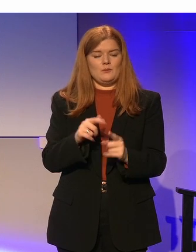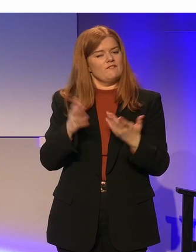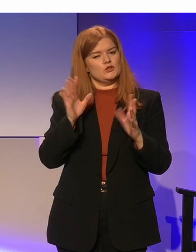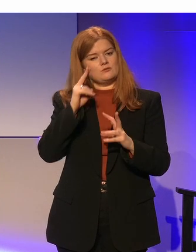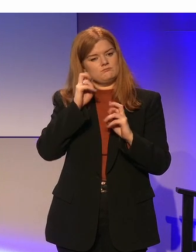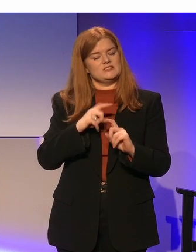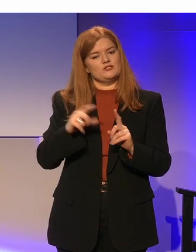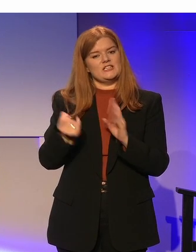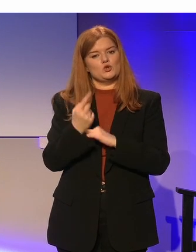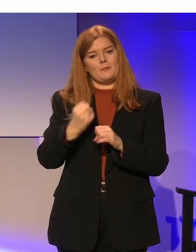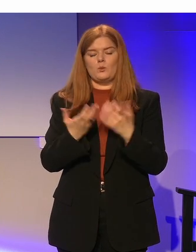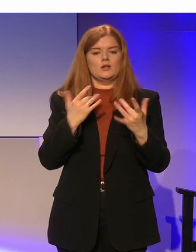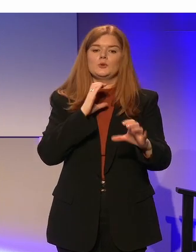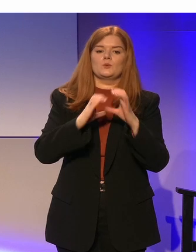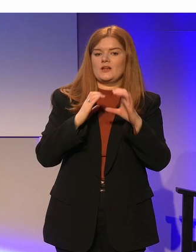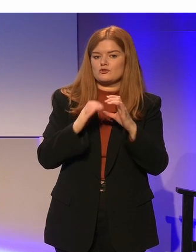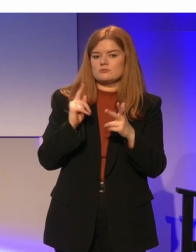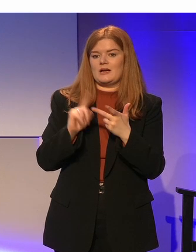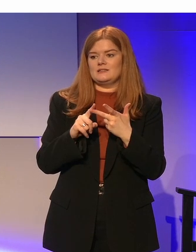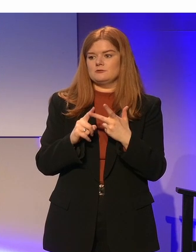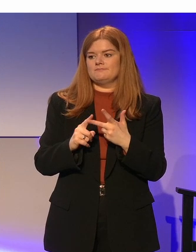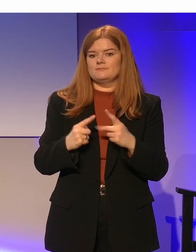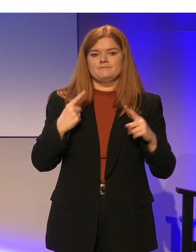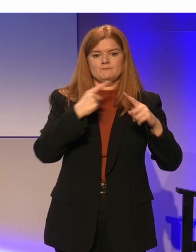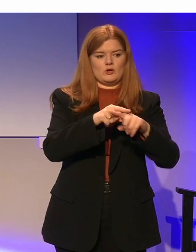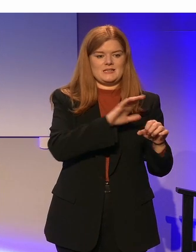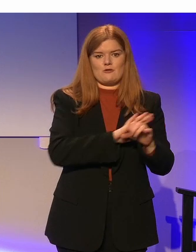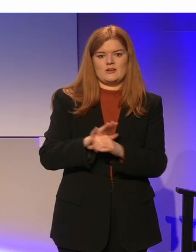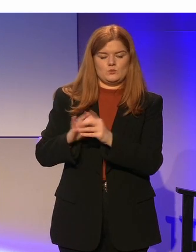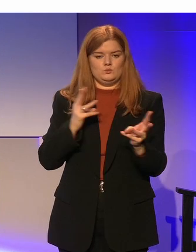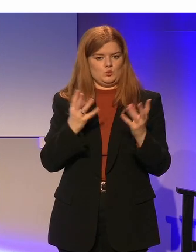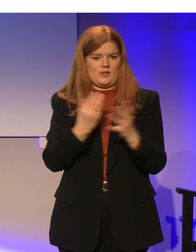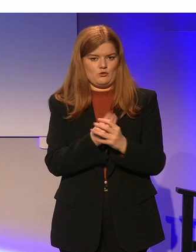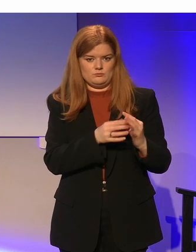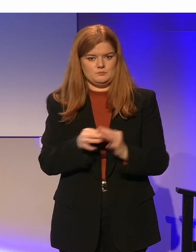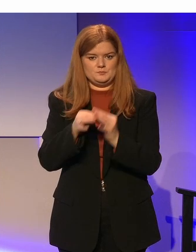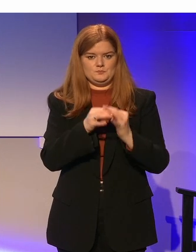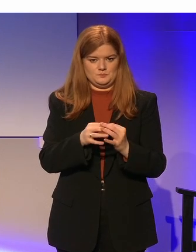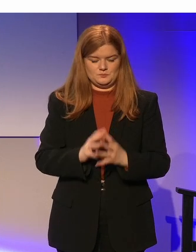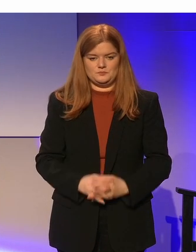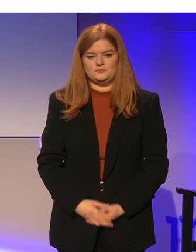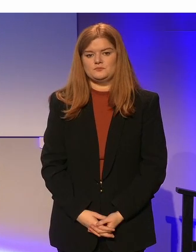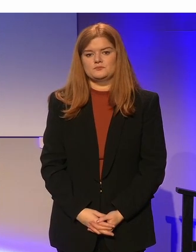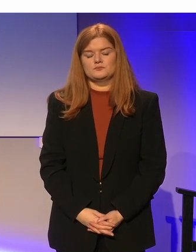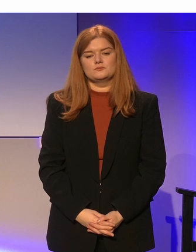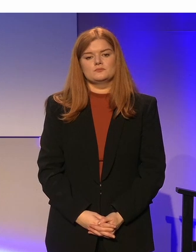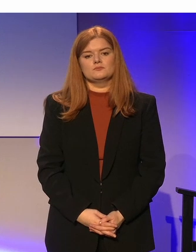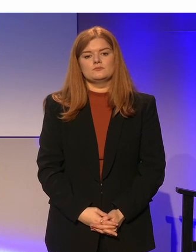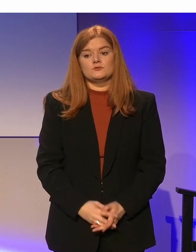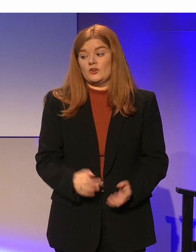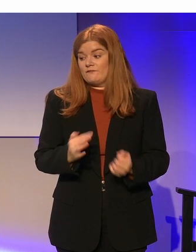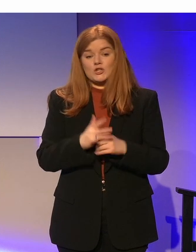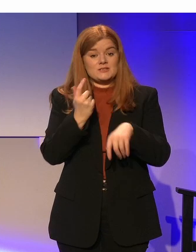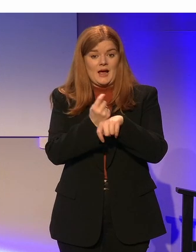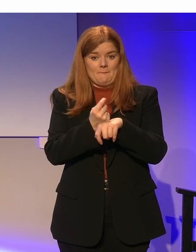explored issues around communication and cross-sectoral collaborative working. And in terms of